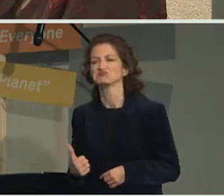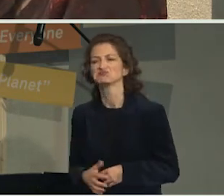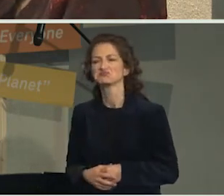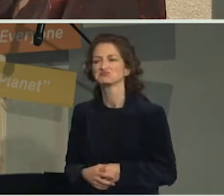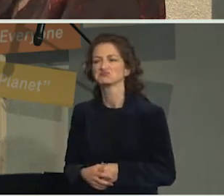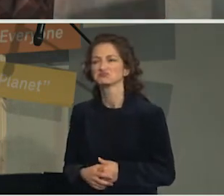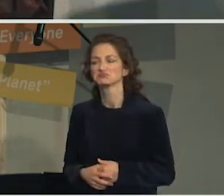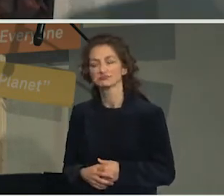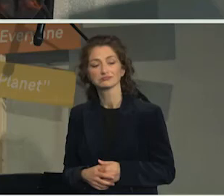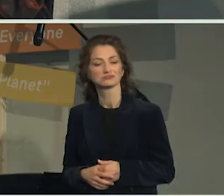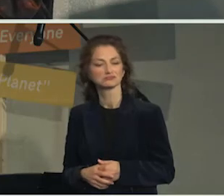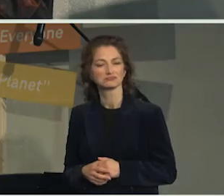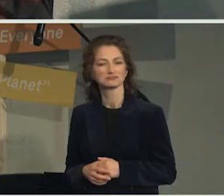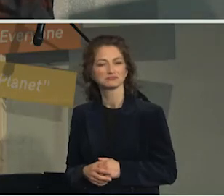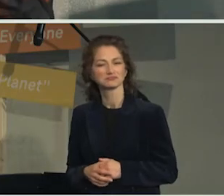Well, dear.